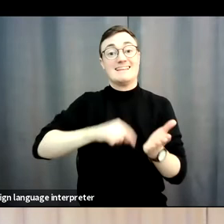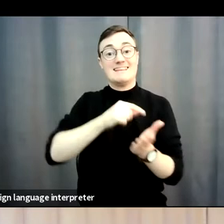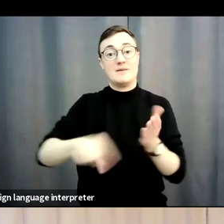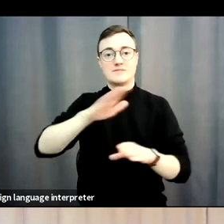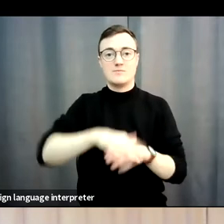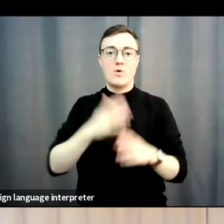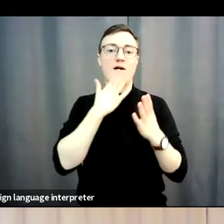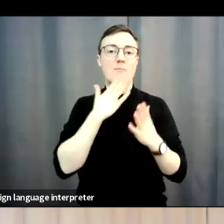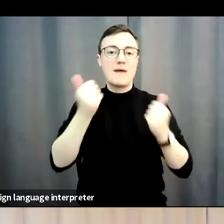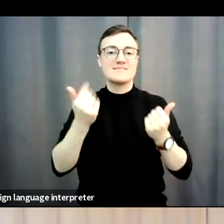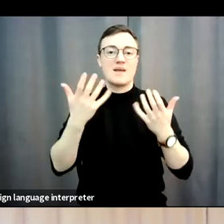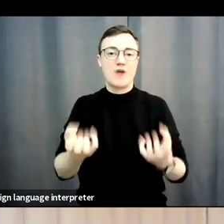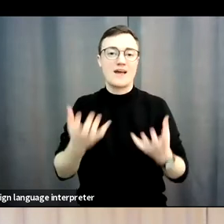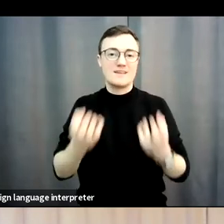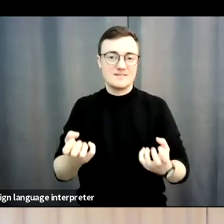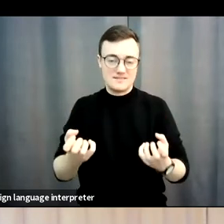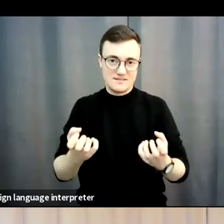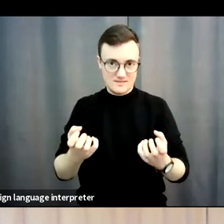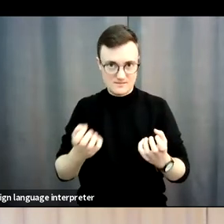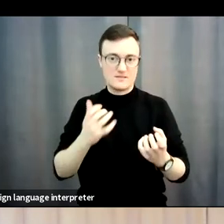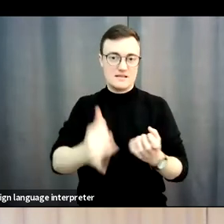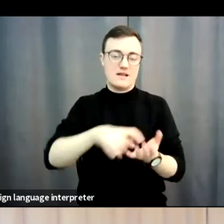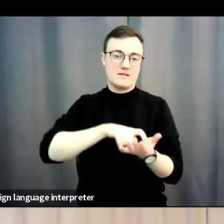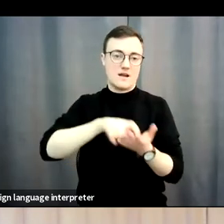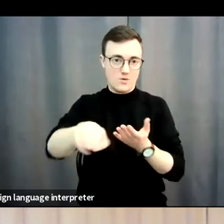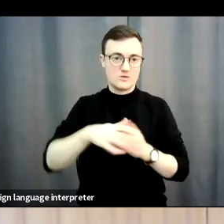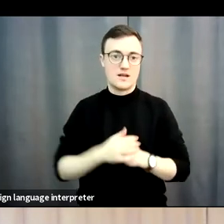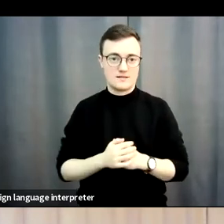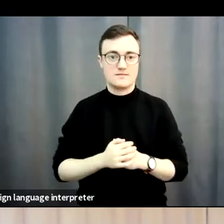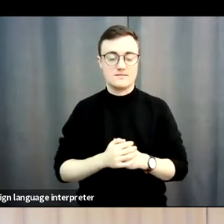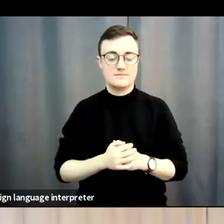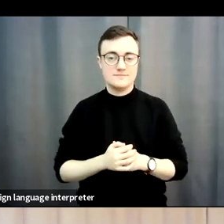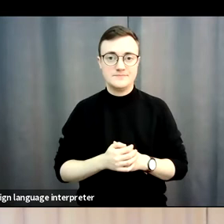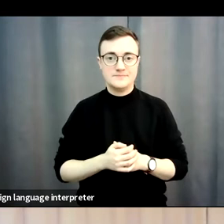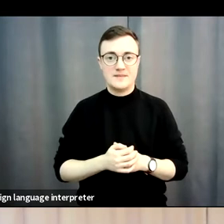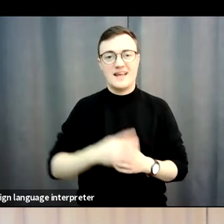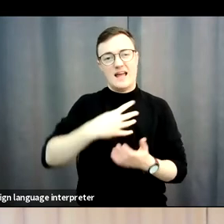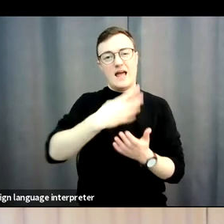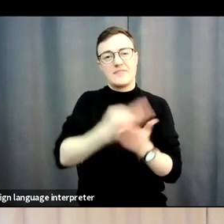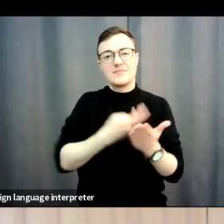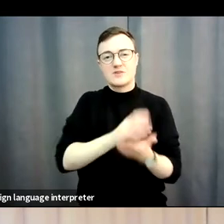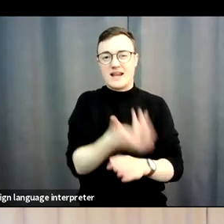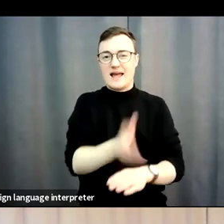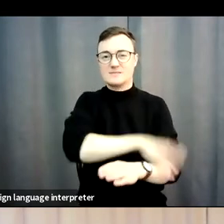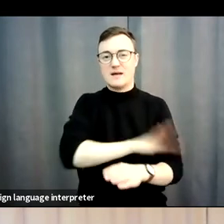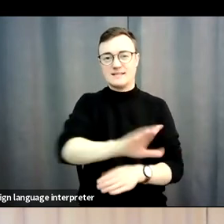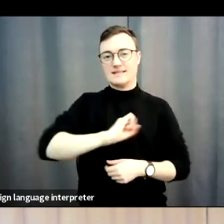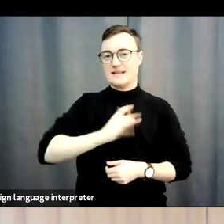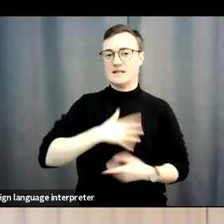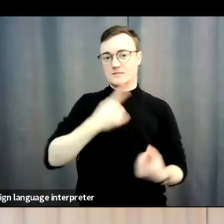report, directly from the national experts themselves. We also